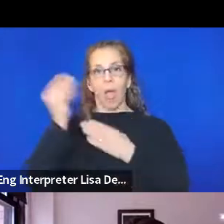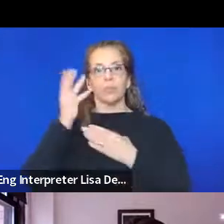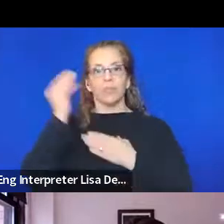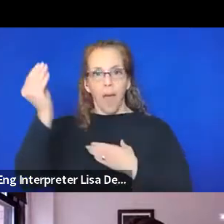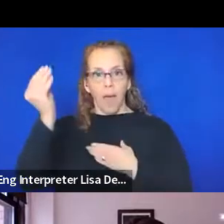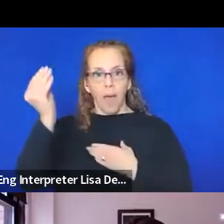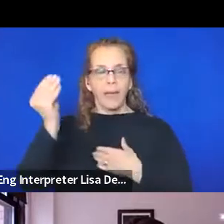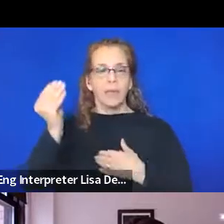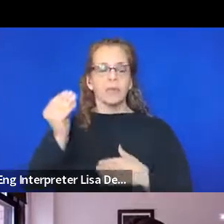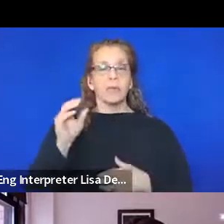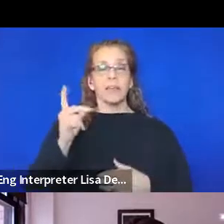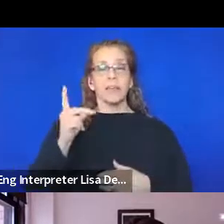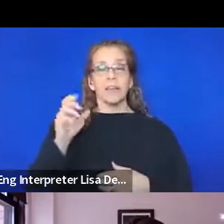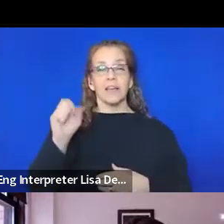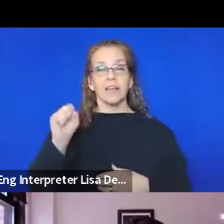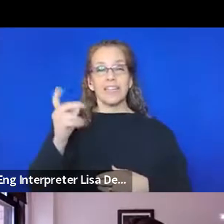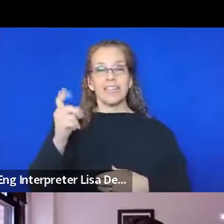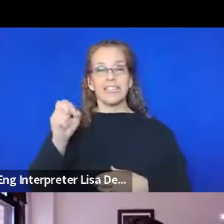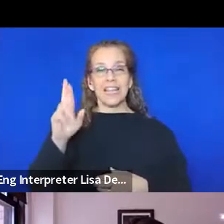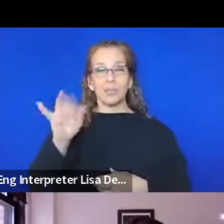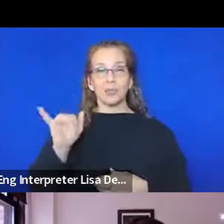sensory